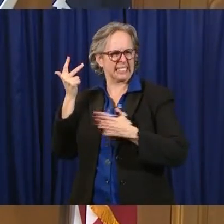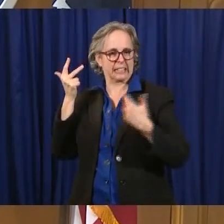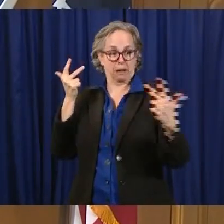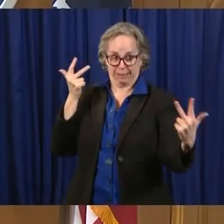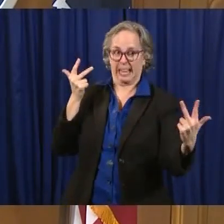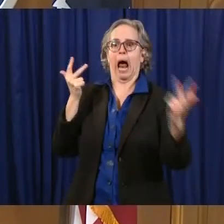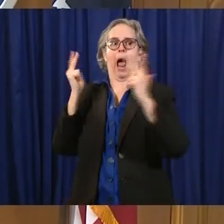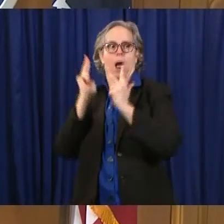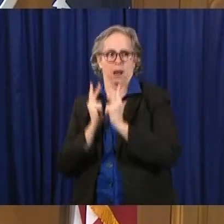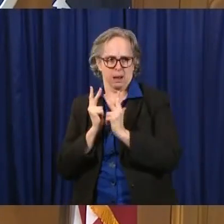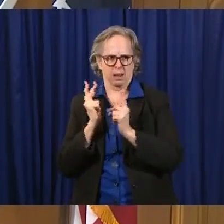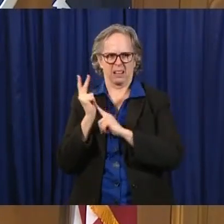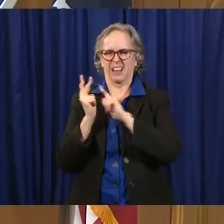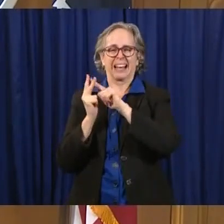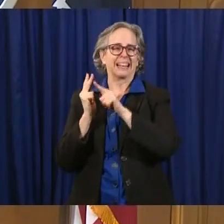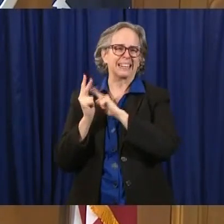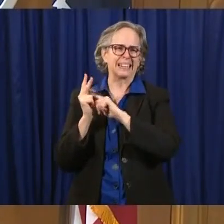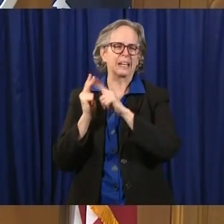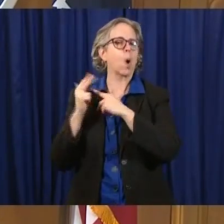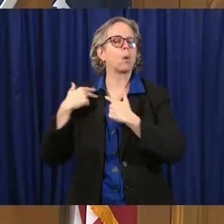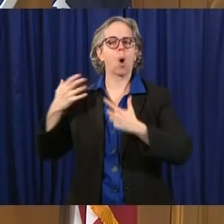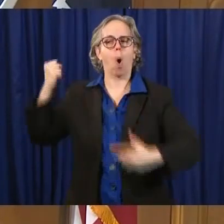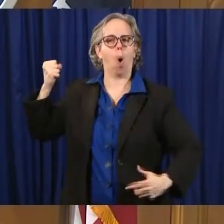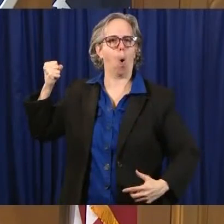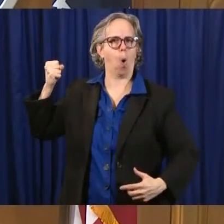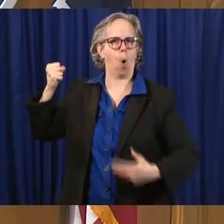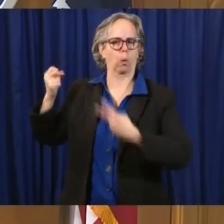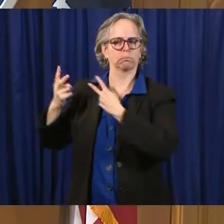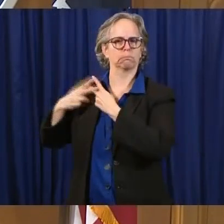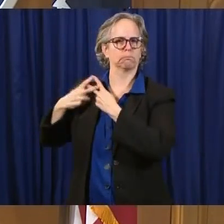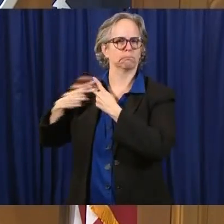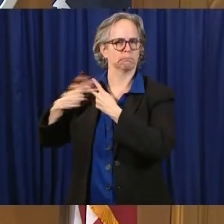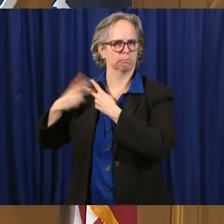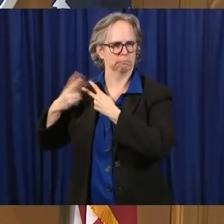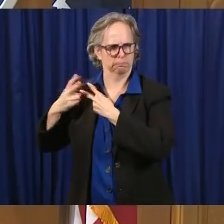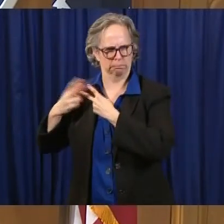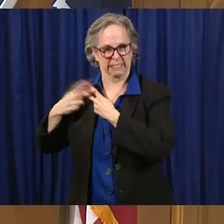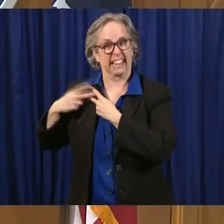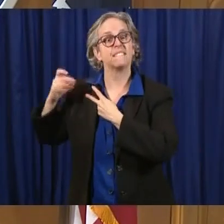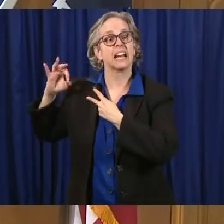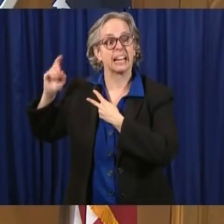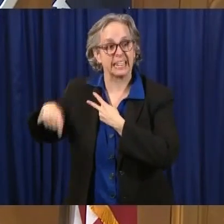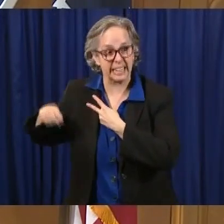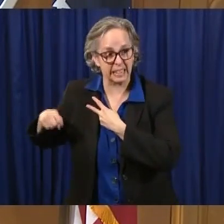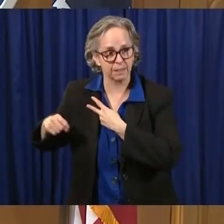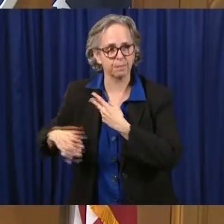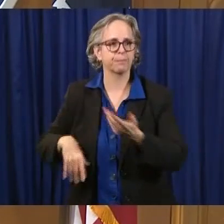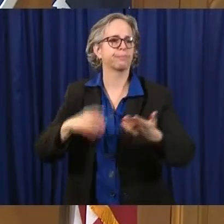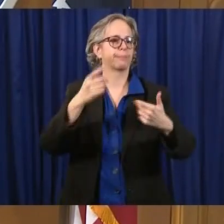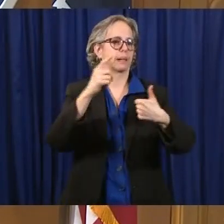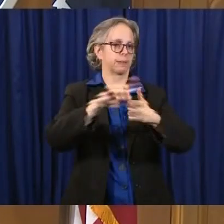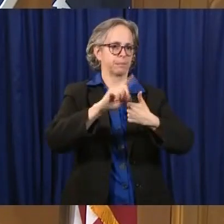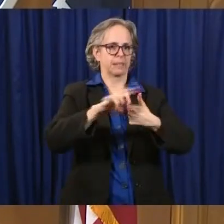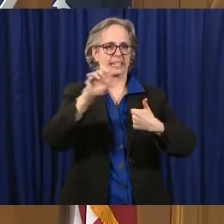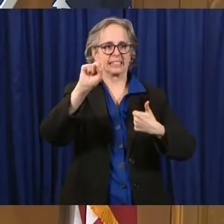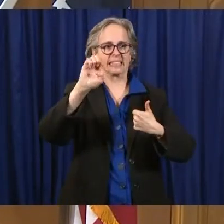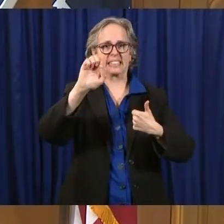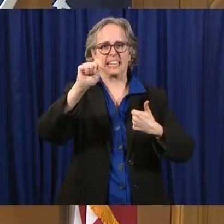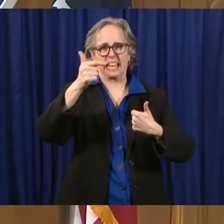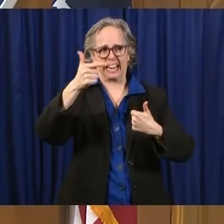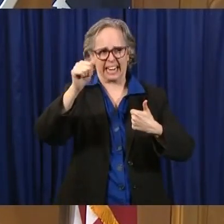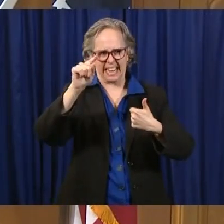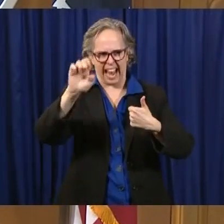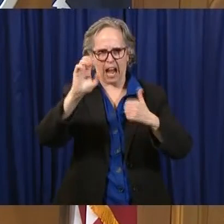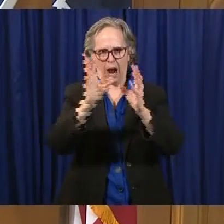holding these in reserve if they should be needed. This is Seagate Convention Center in Lucas County, the Dayton